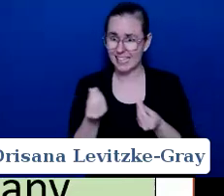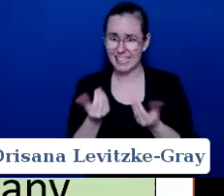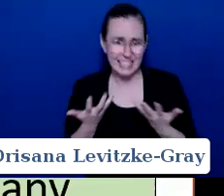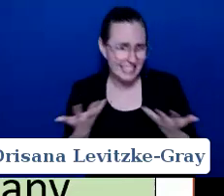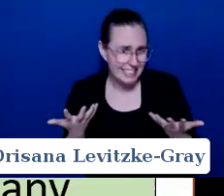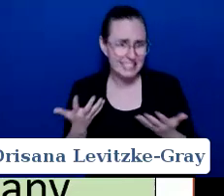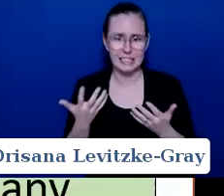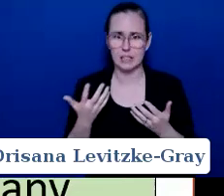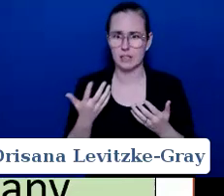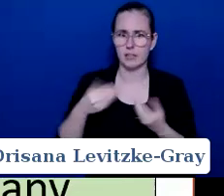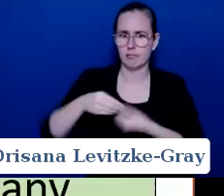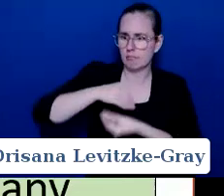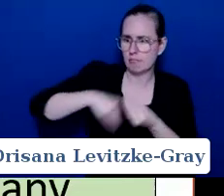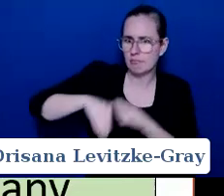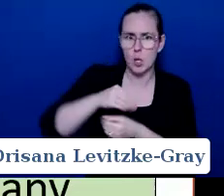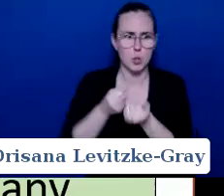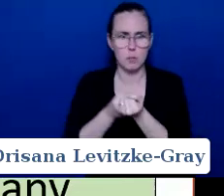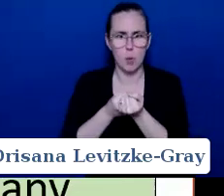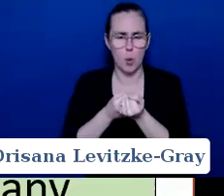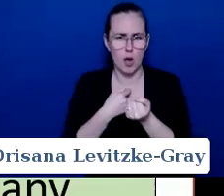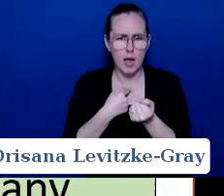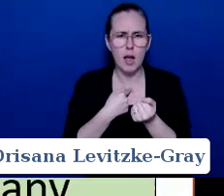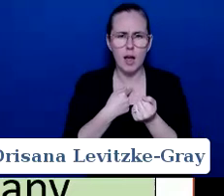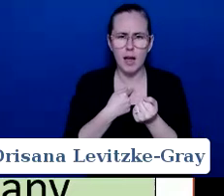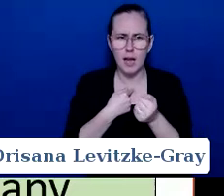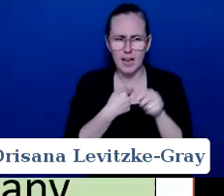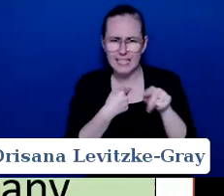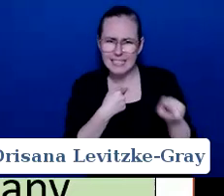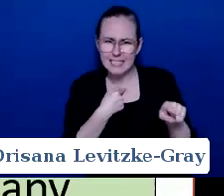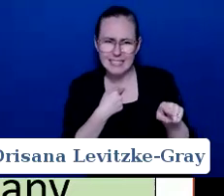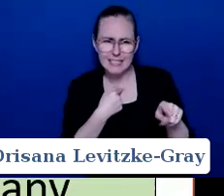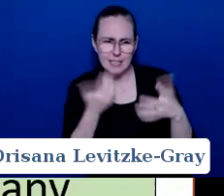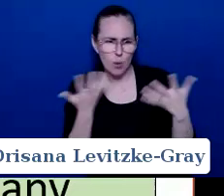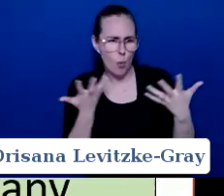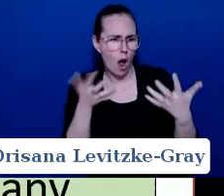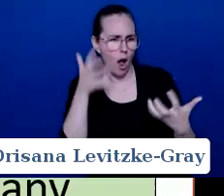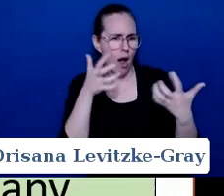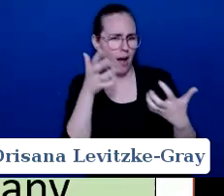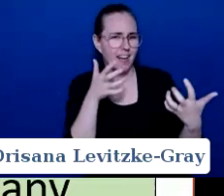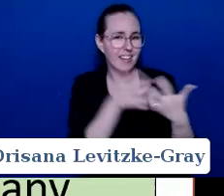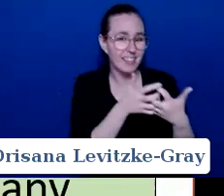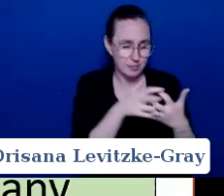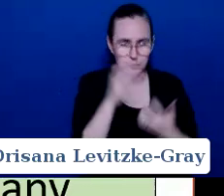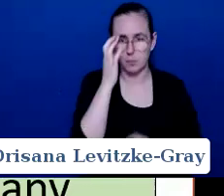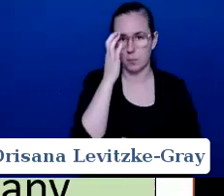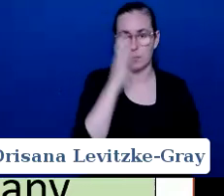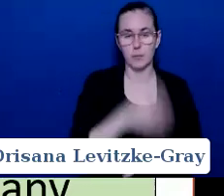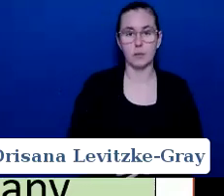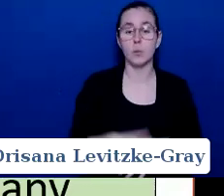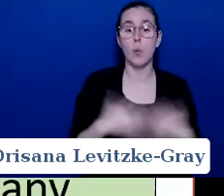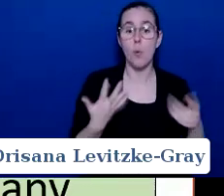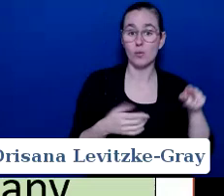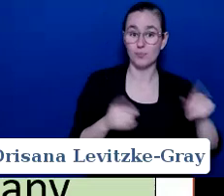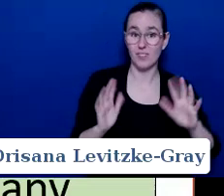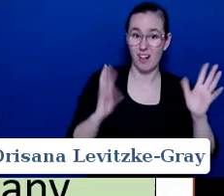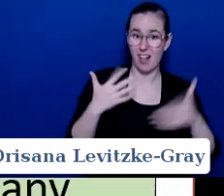on the support needed, or that we know that too many people face barrier in accessing the assessment and certification